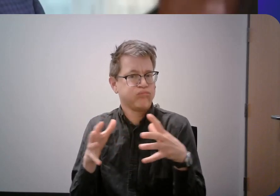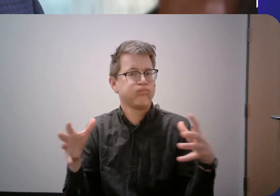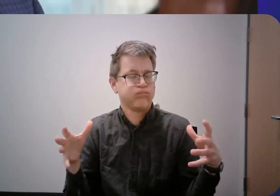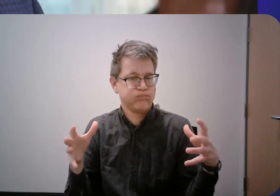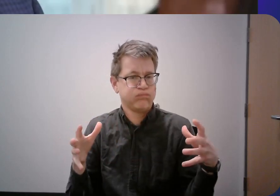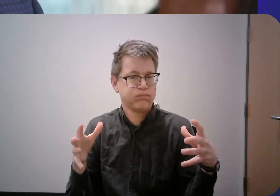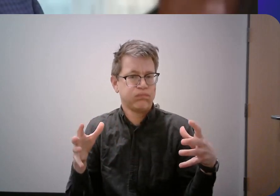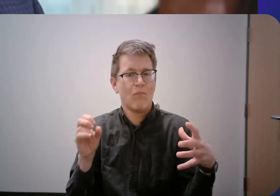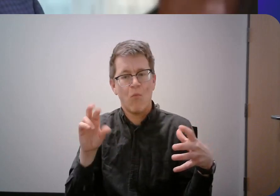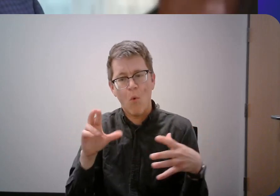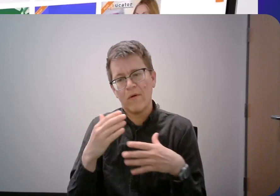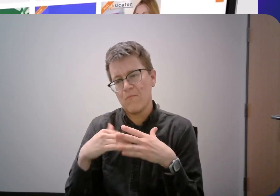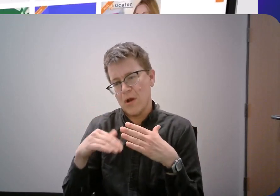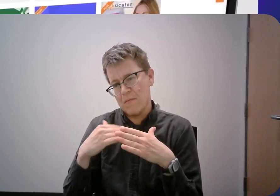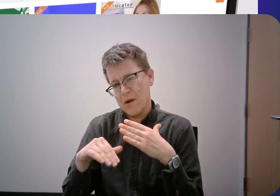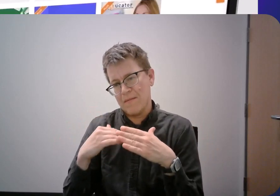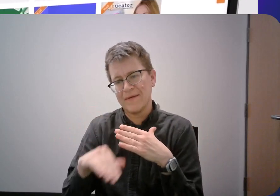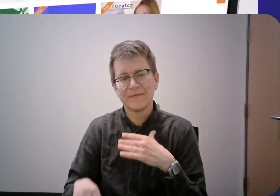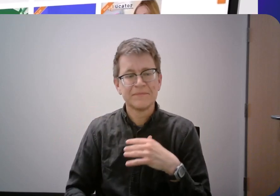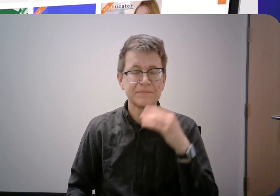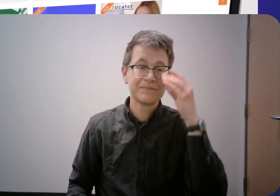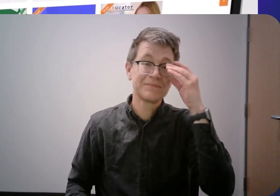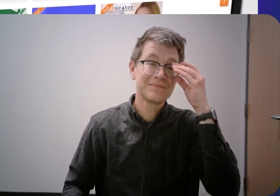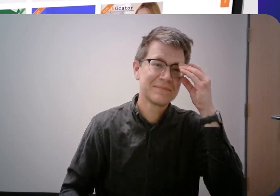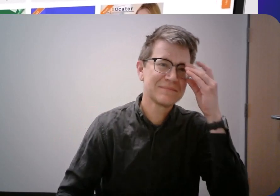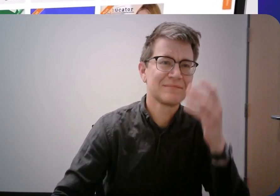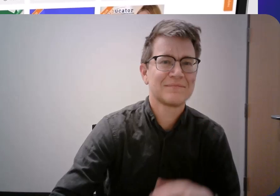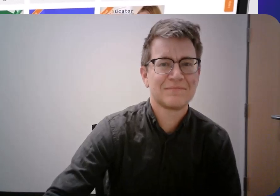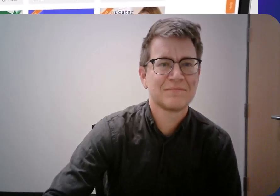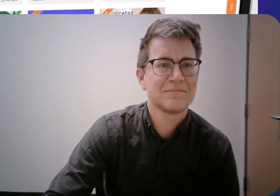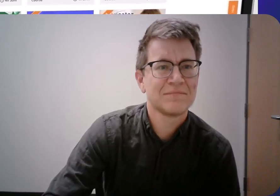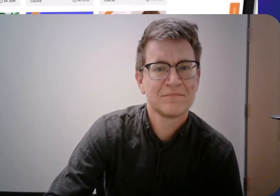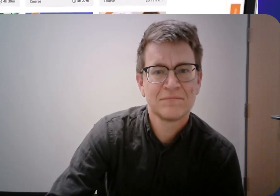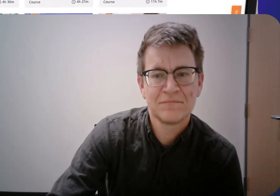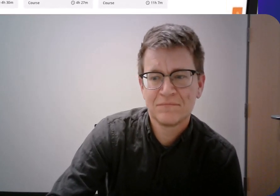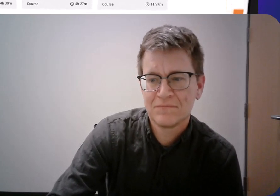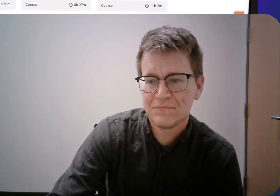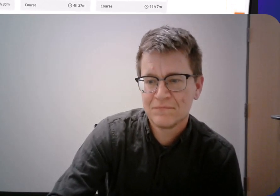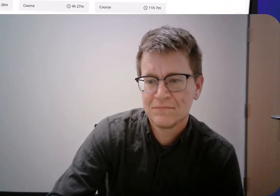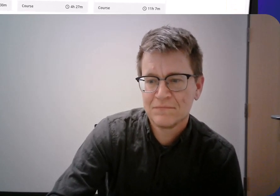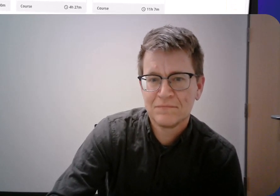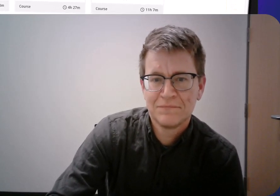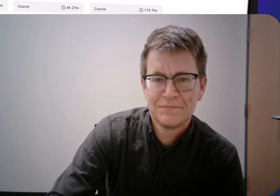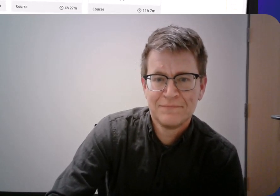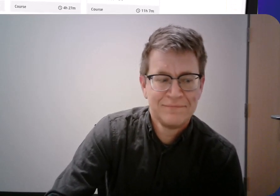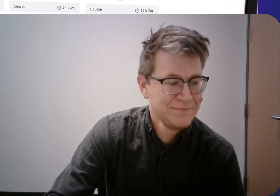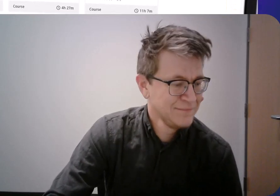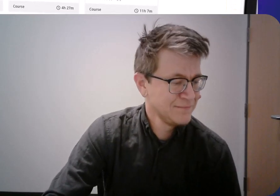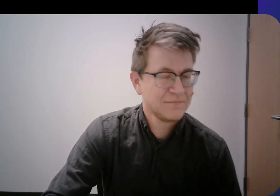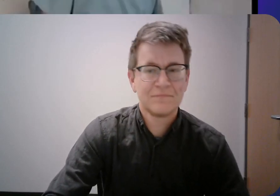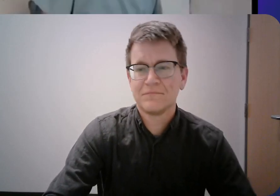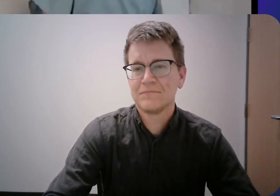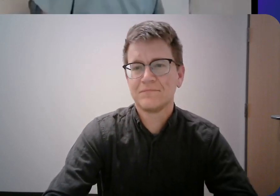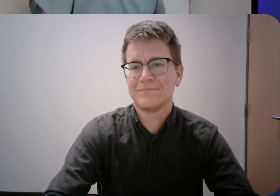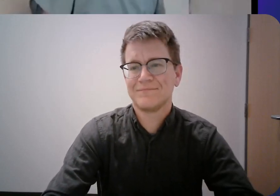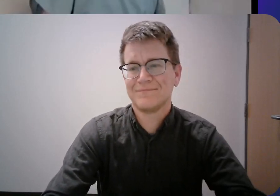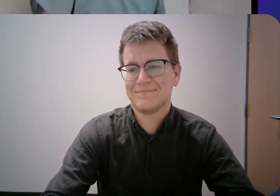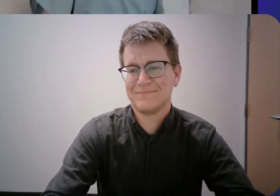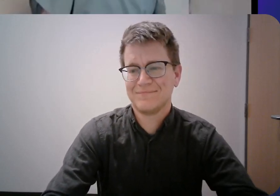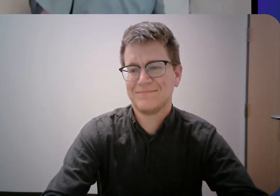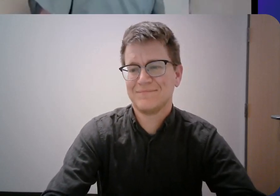found the integration to be very simple. I have a system administrator that manages our learning management system.